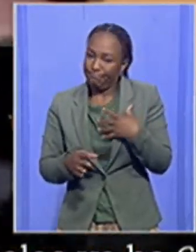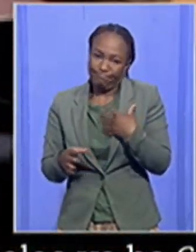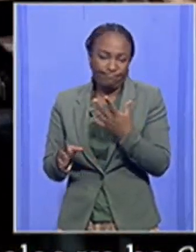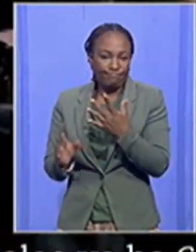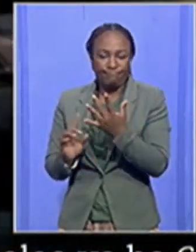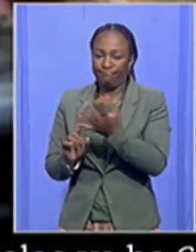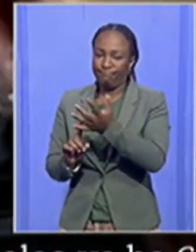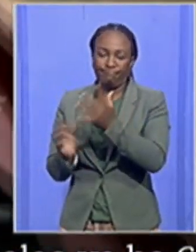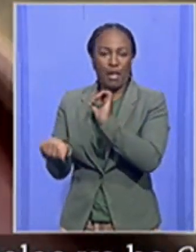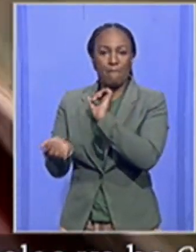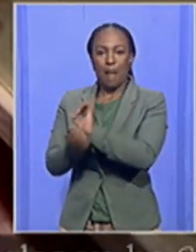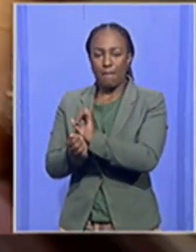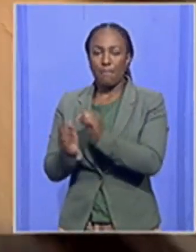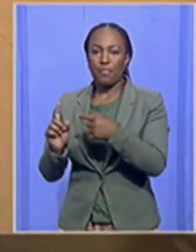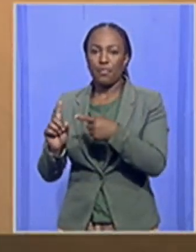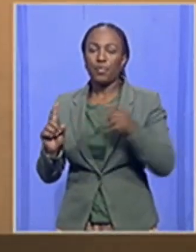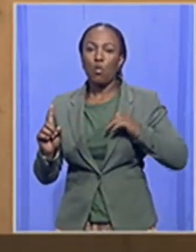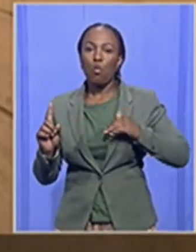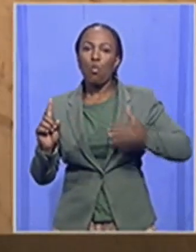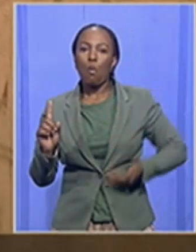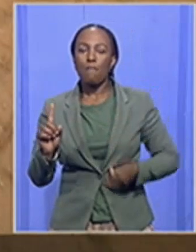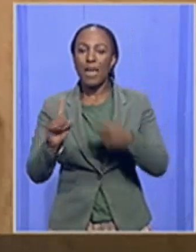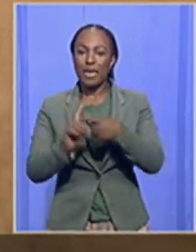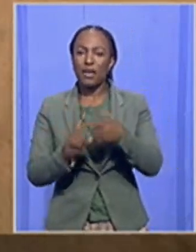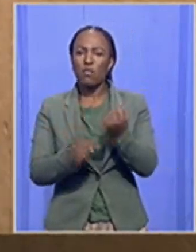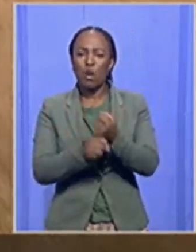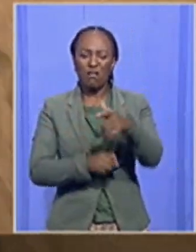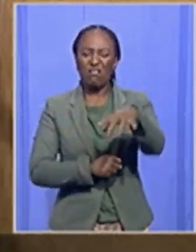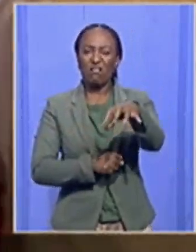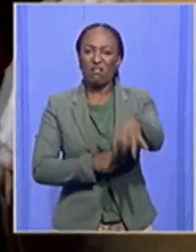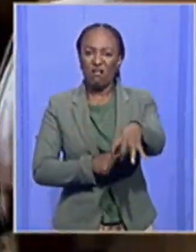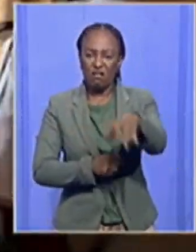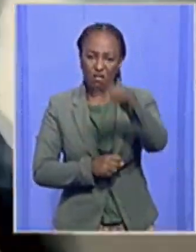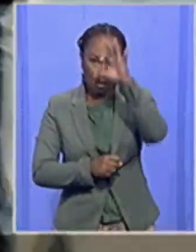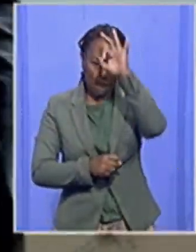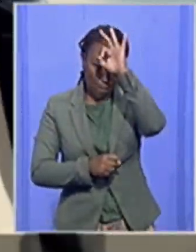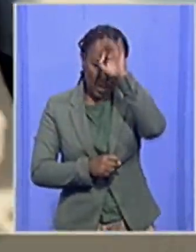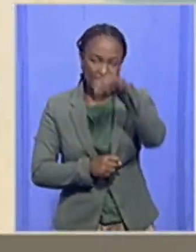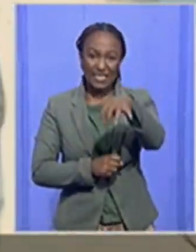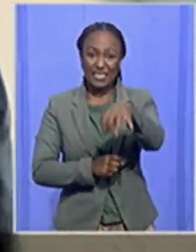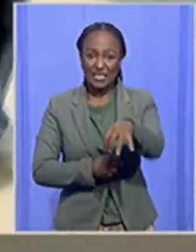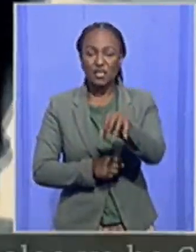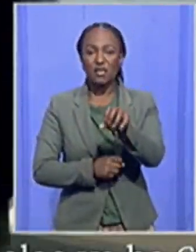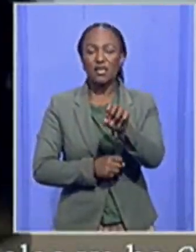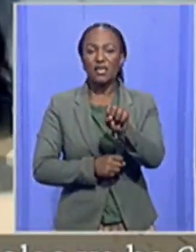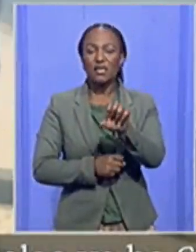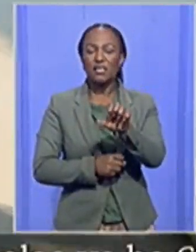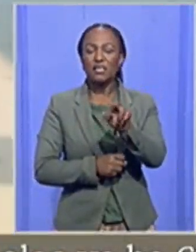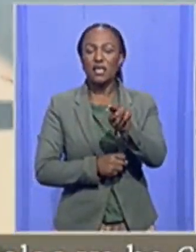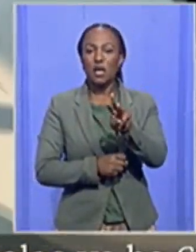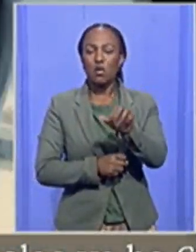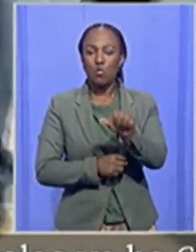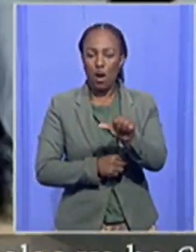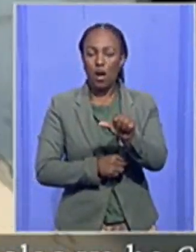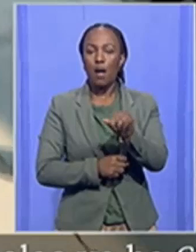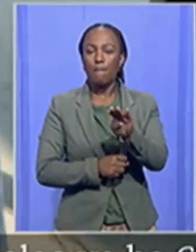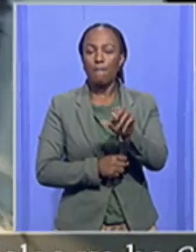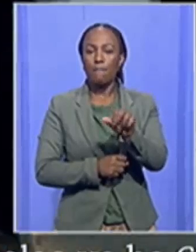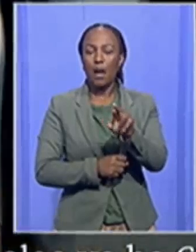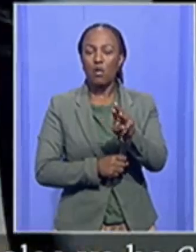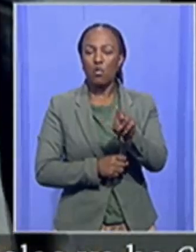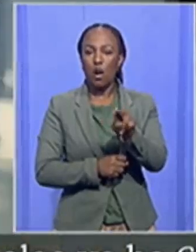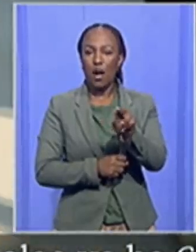yo wa mosadi a bego a šoma ka setešeng sa maphodisa ka Senobarwana o ikhotše ka dikgopelo tša tšhelete ya